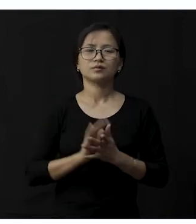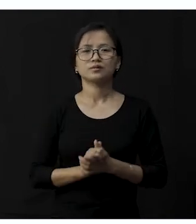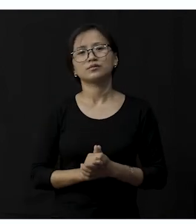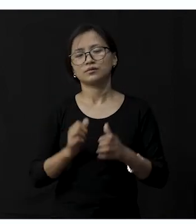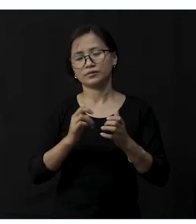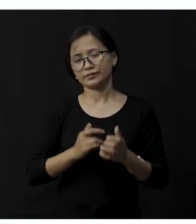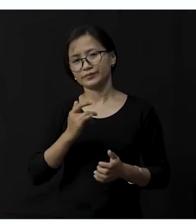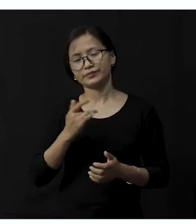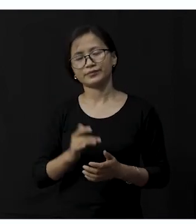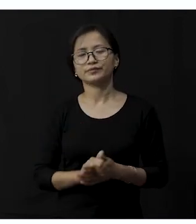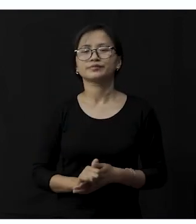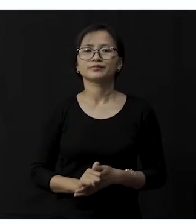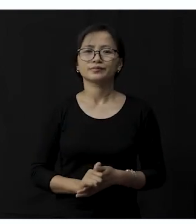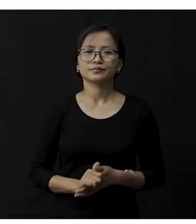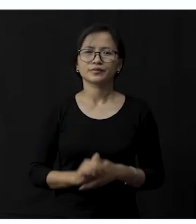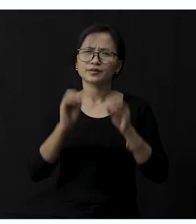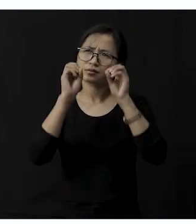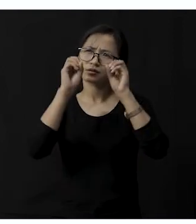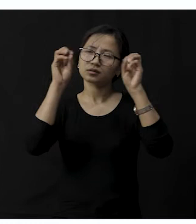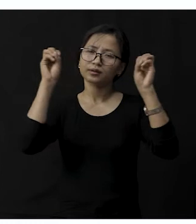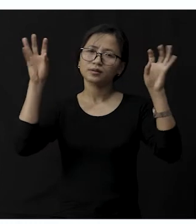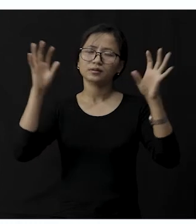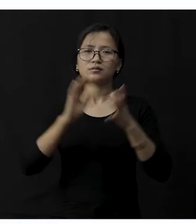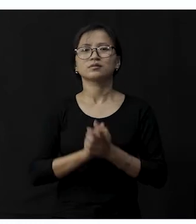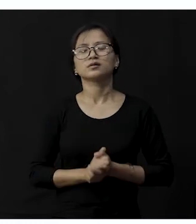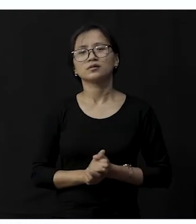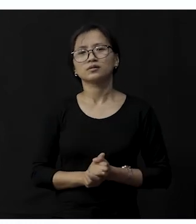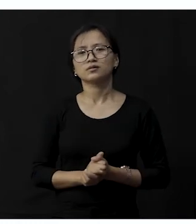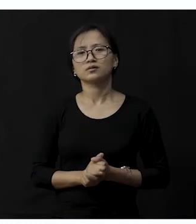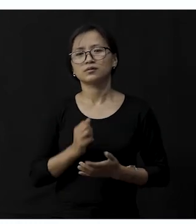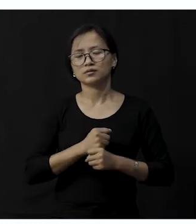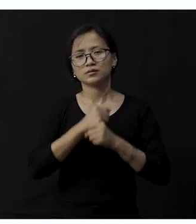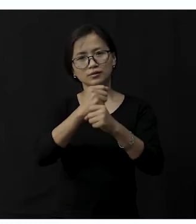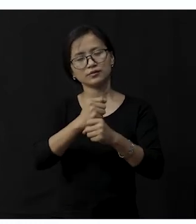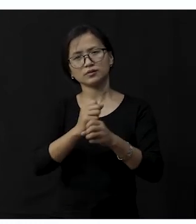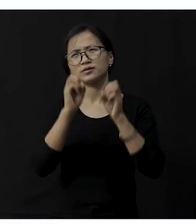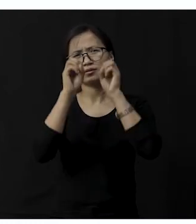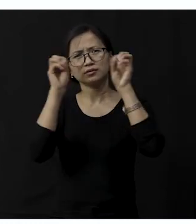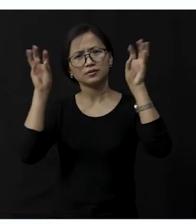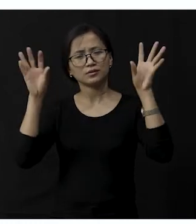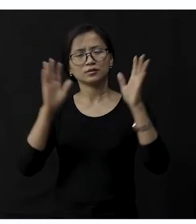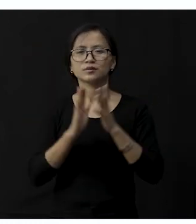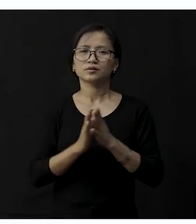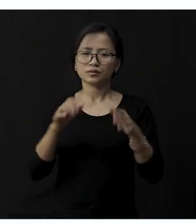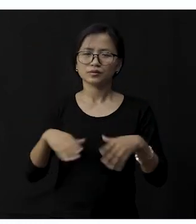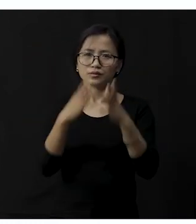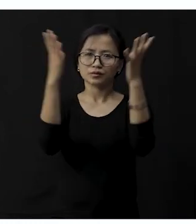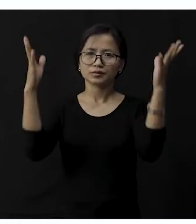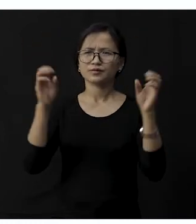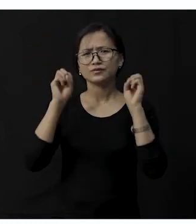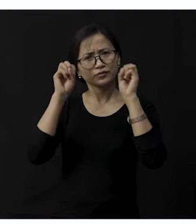adjectives. If I say that it's shining, so if I say the gifts are shining, or maybe the tree itself is shining,